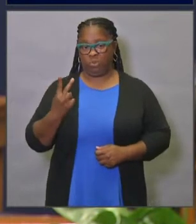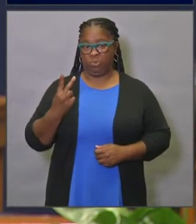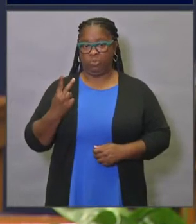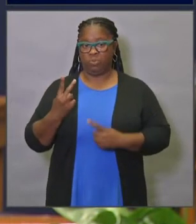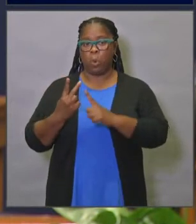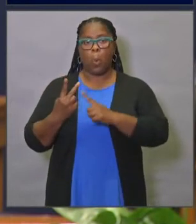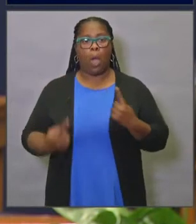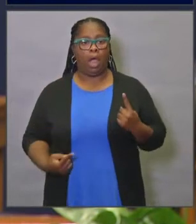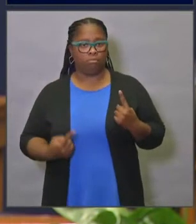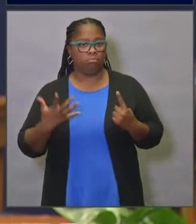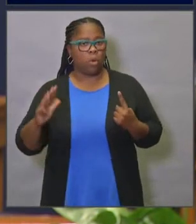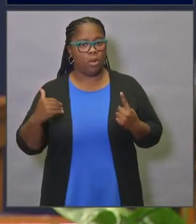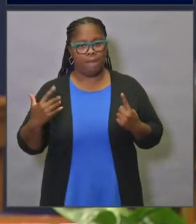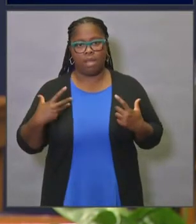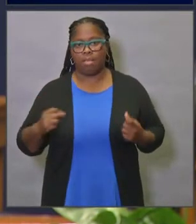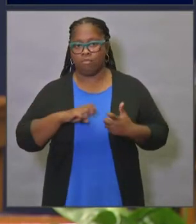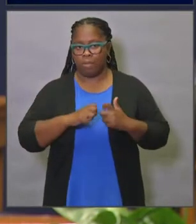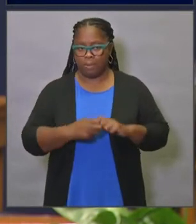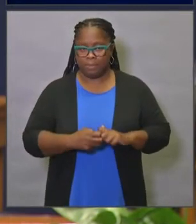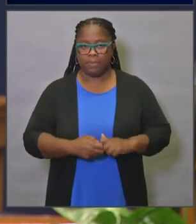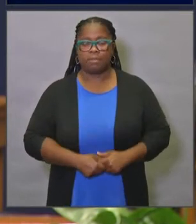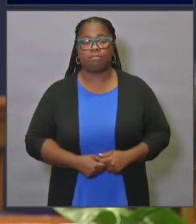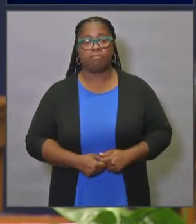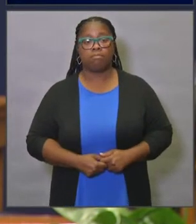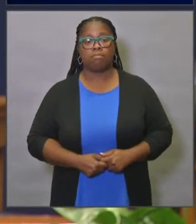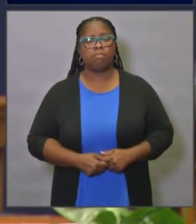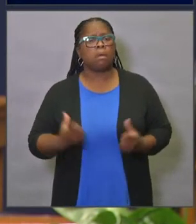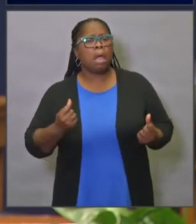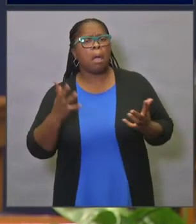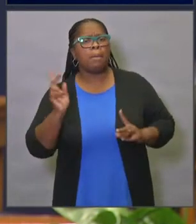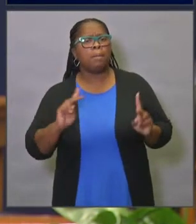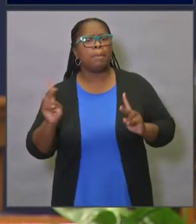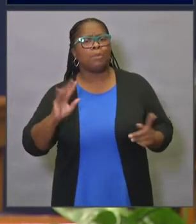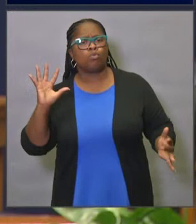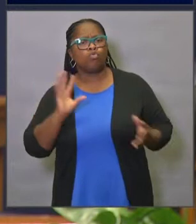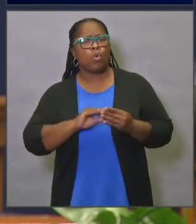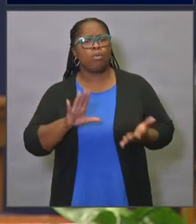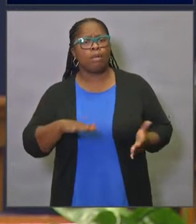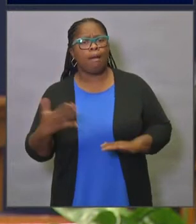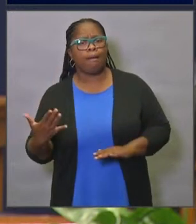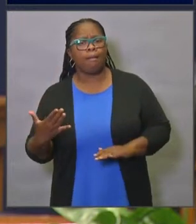had underlying health conditions. This brings the total deaths to